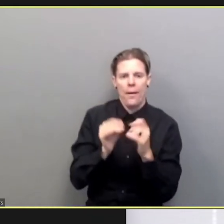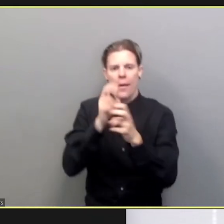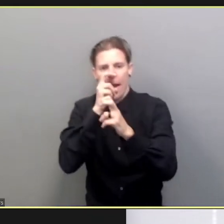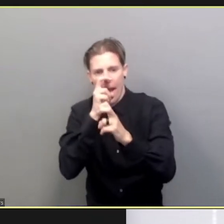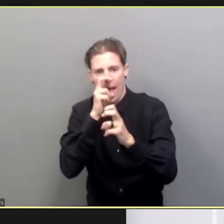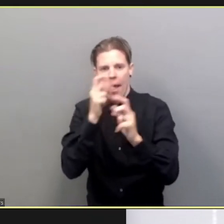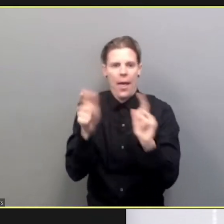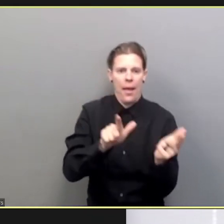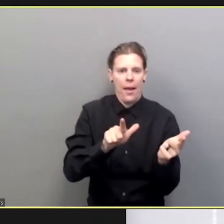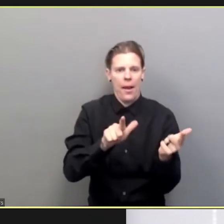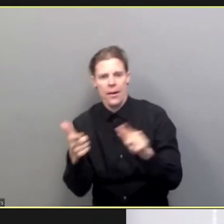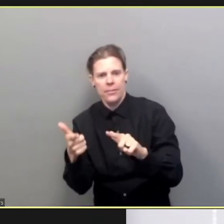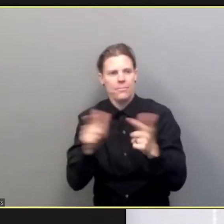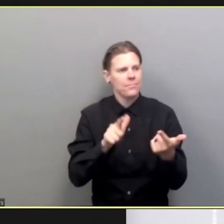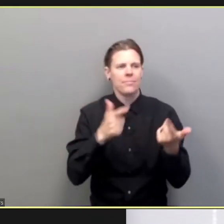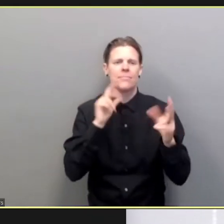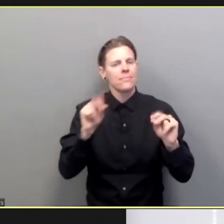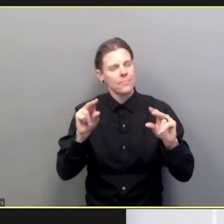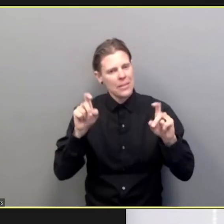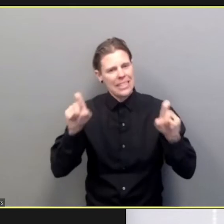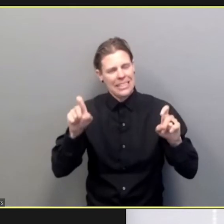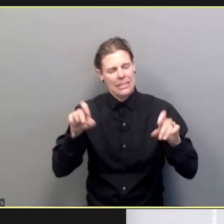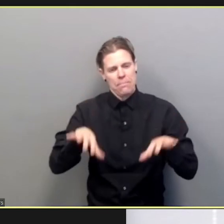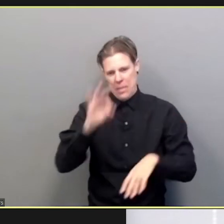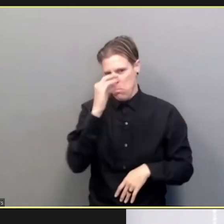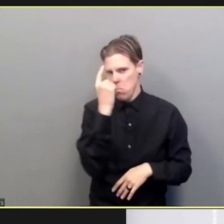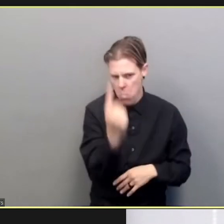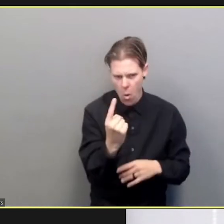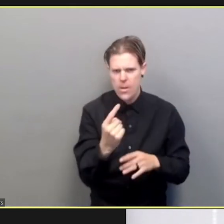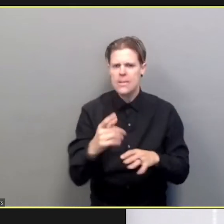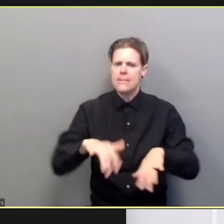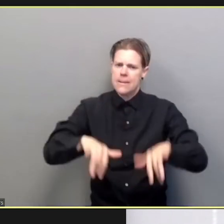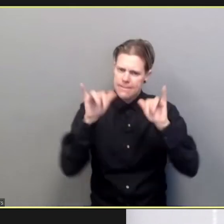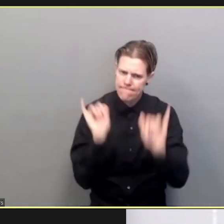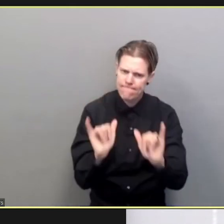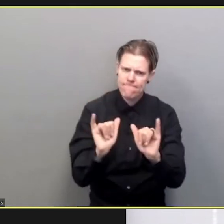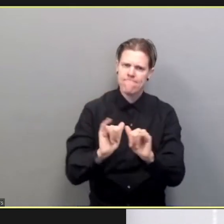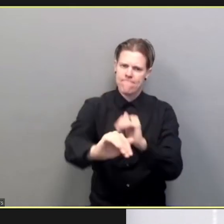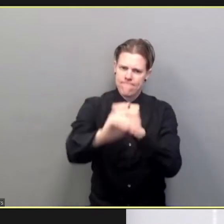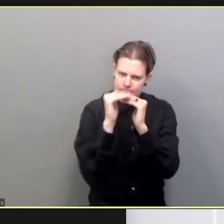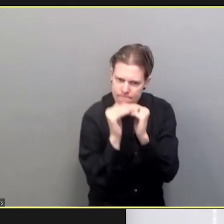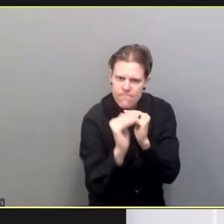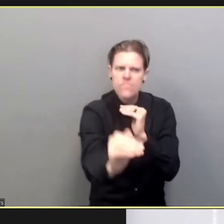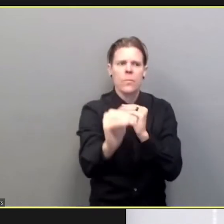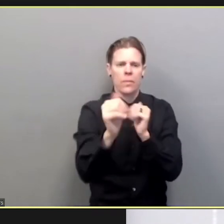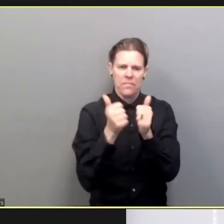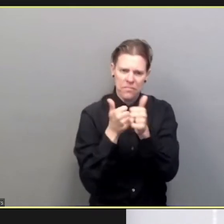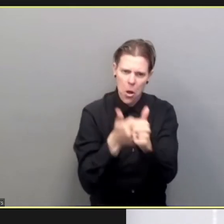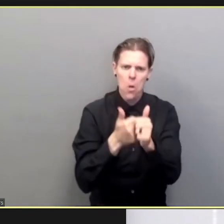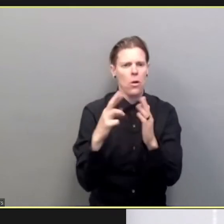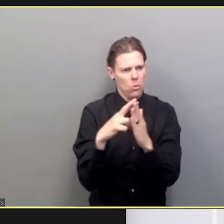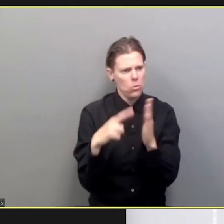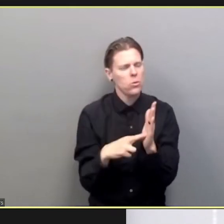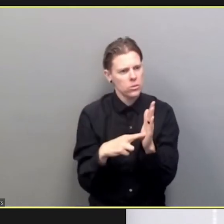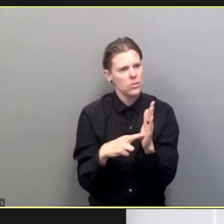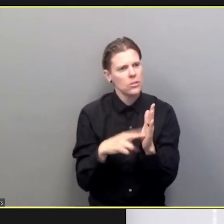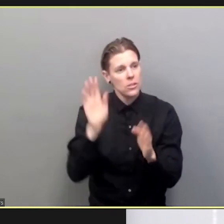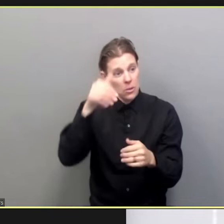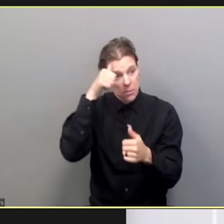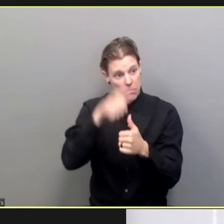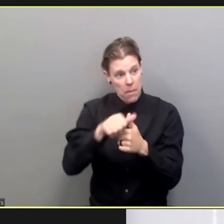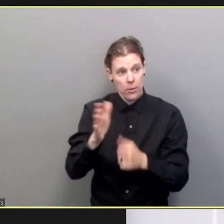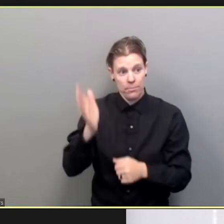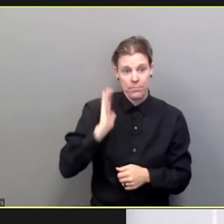of the influenza pandemic, I say this every time, so I apologize for the repeat, but, you know, in 1920, people thought, well, thank God, you